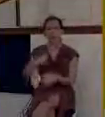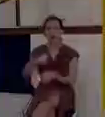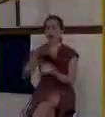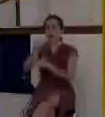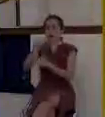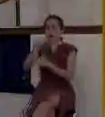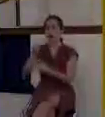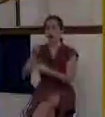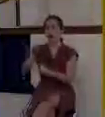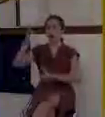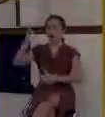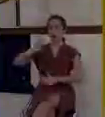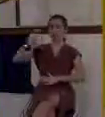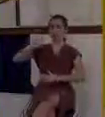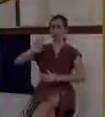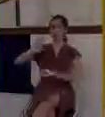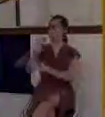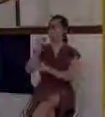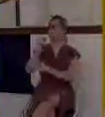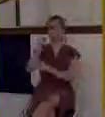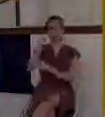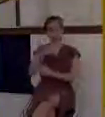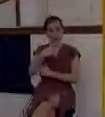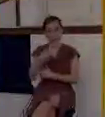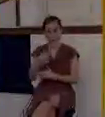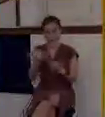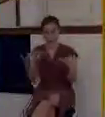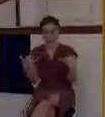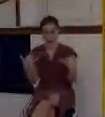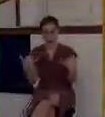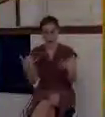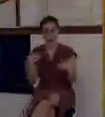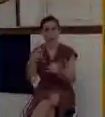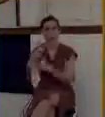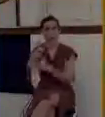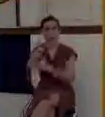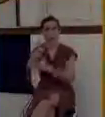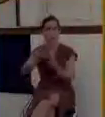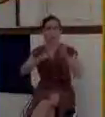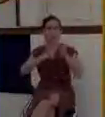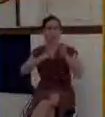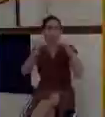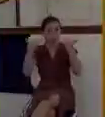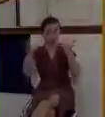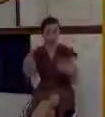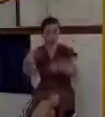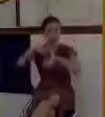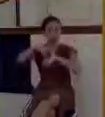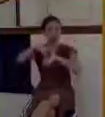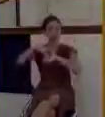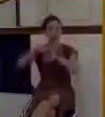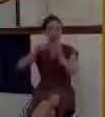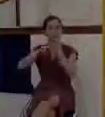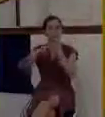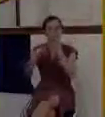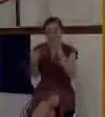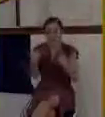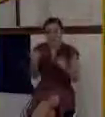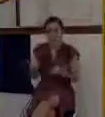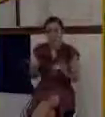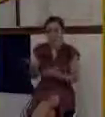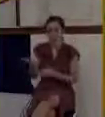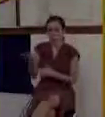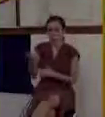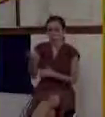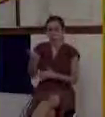the God of Abraham and Isaac and Jacob. What does that imply? They're still alive. They're all alive.